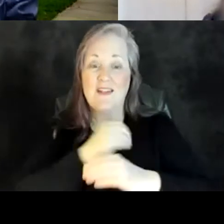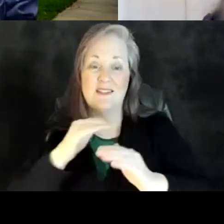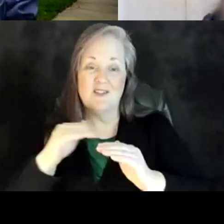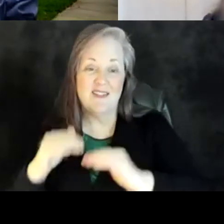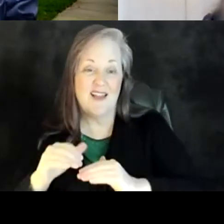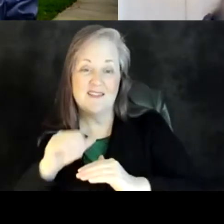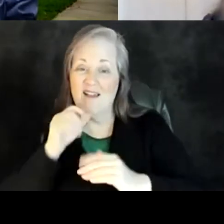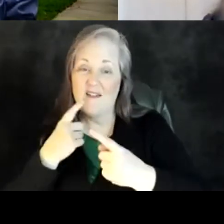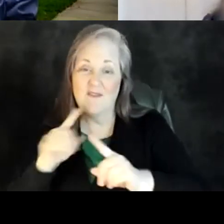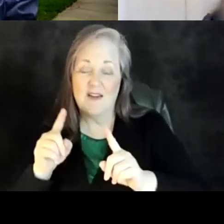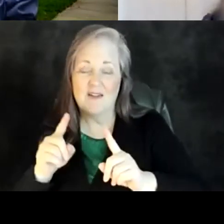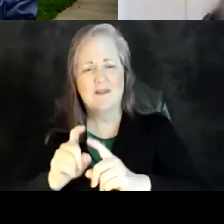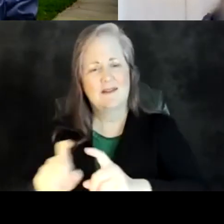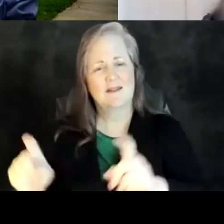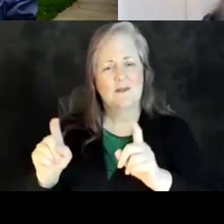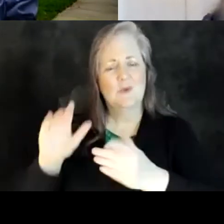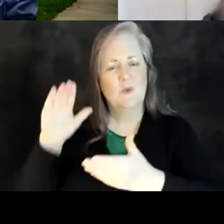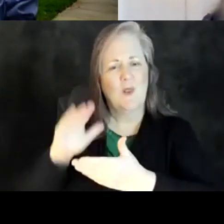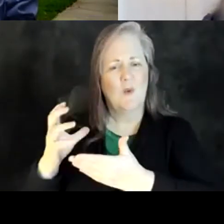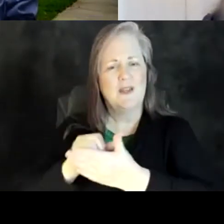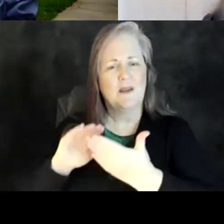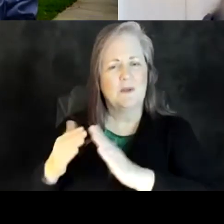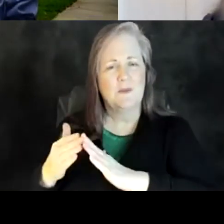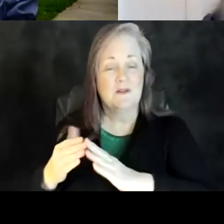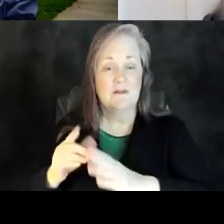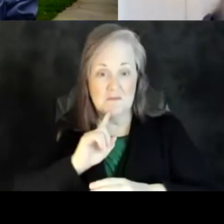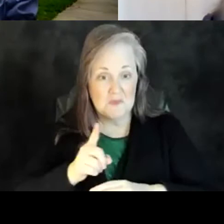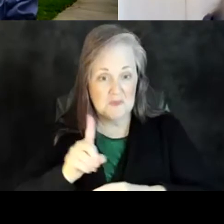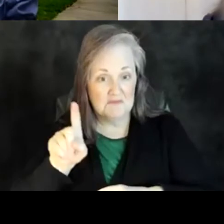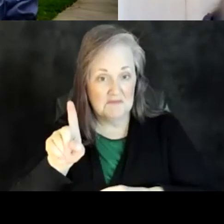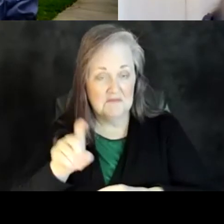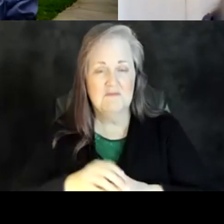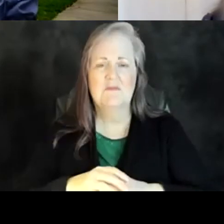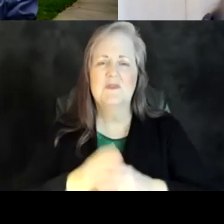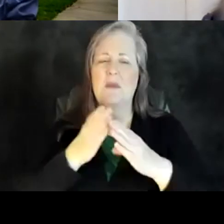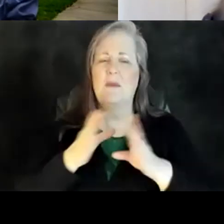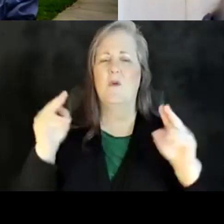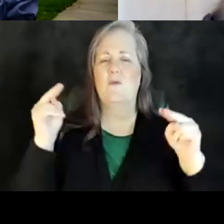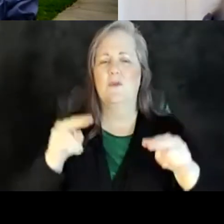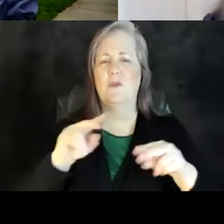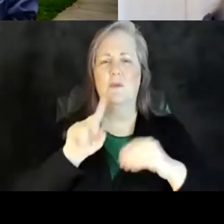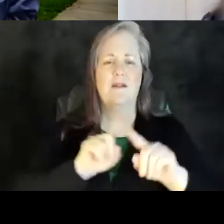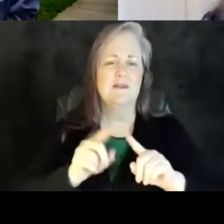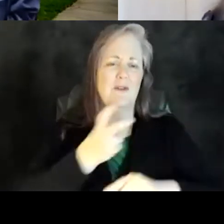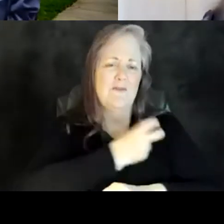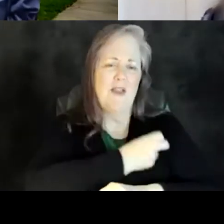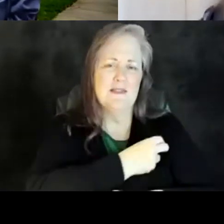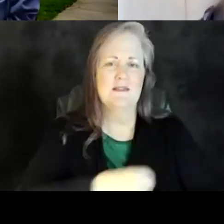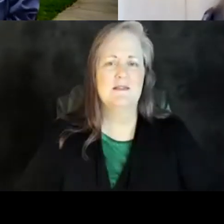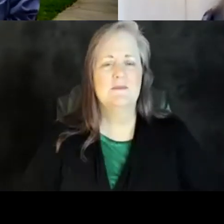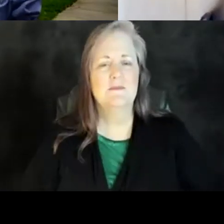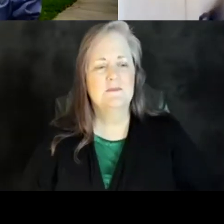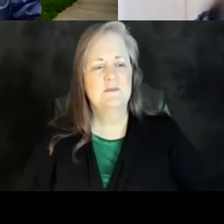communities, and if there's any truth to that. So can we maybe just have a little overview of the different vaccines? Yeah,